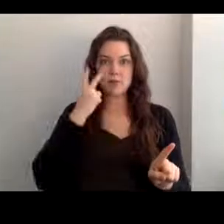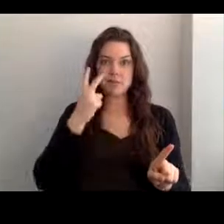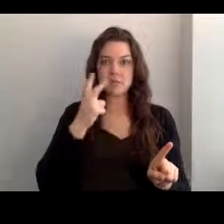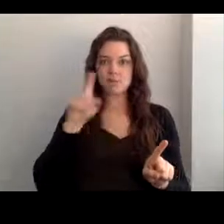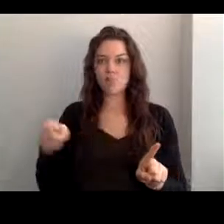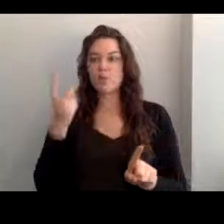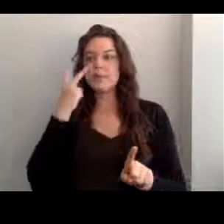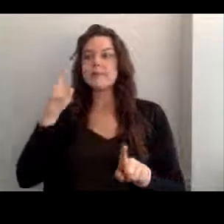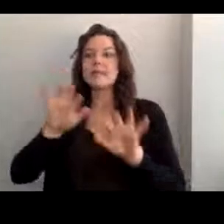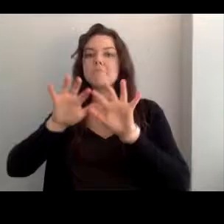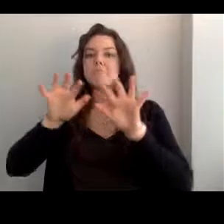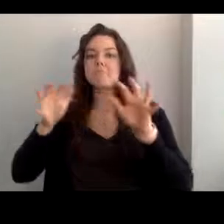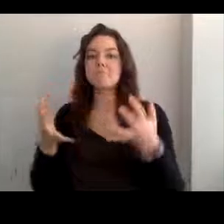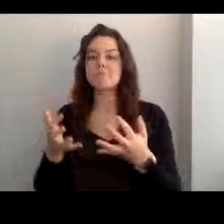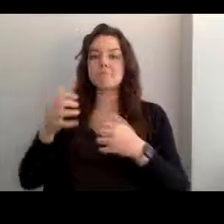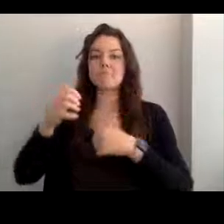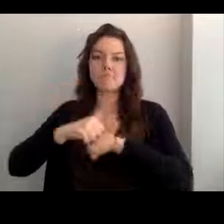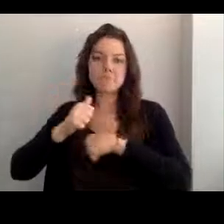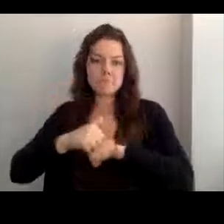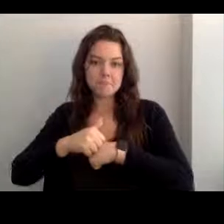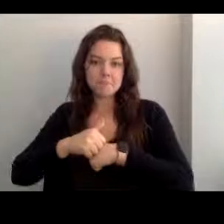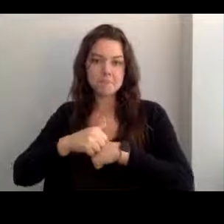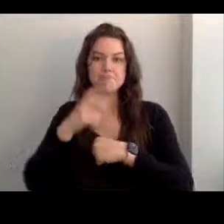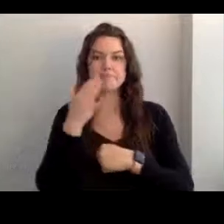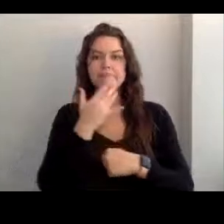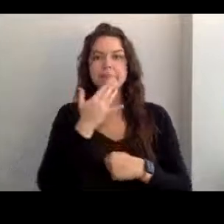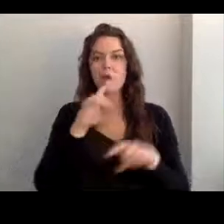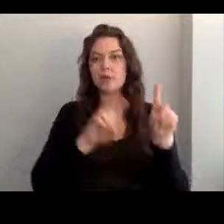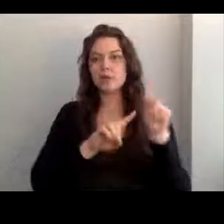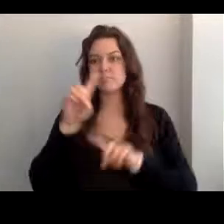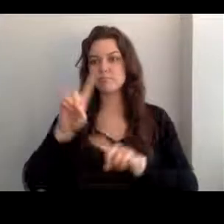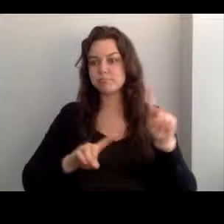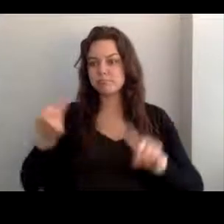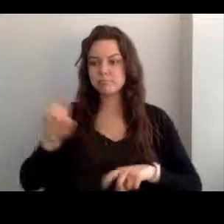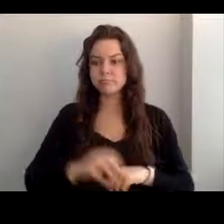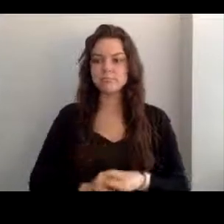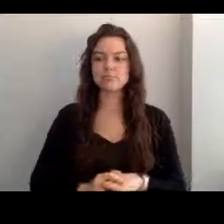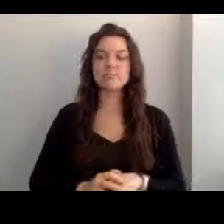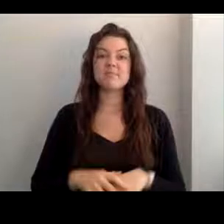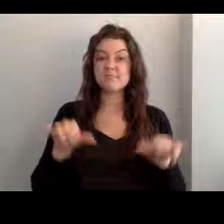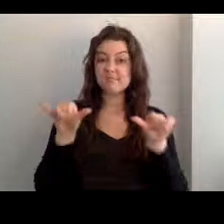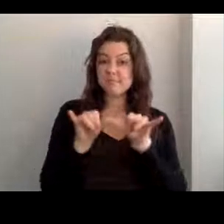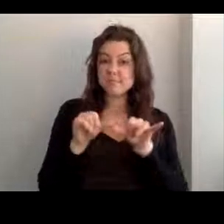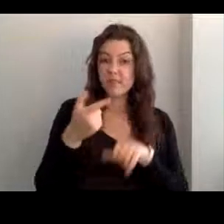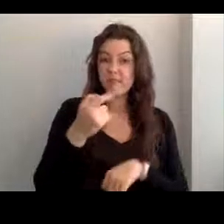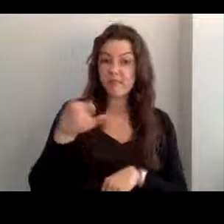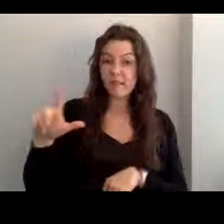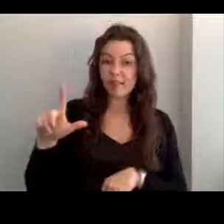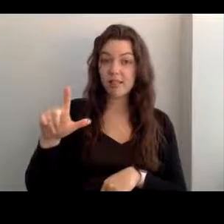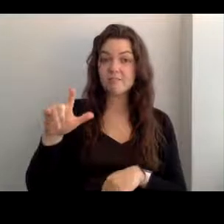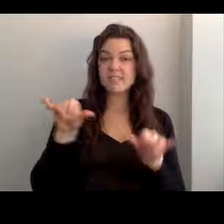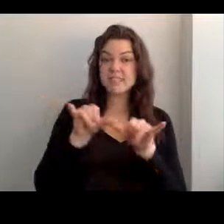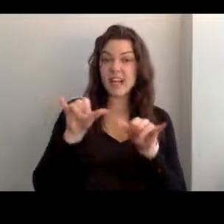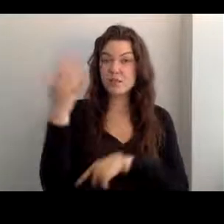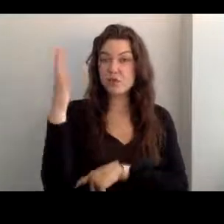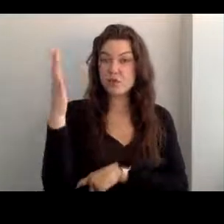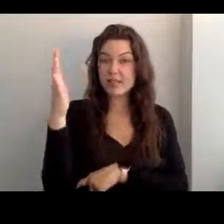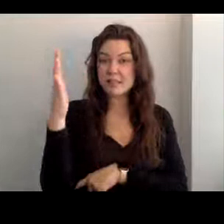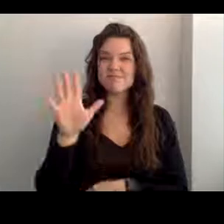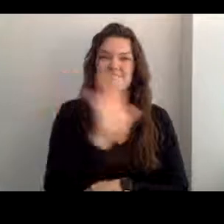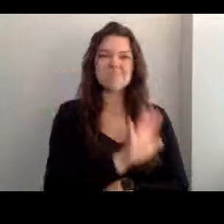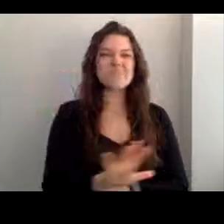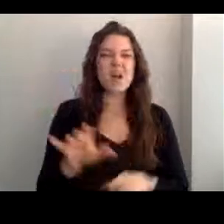and you can see they come in all sorts of colors. And the size of the gills, the tree structures, the Christmas trees, it's about the size of a mini